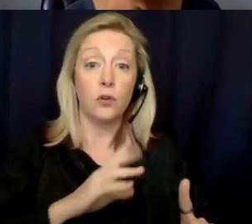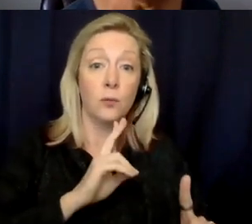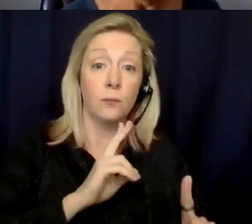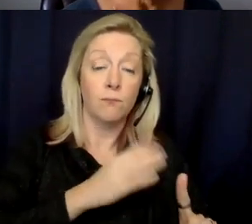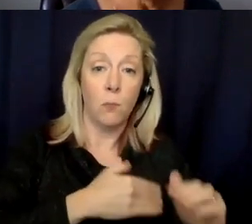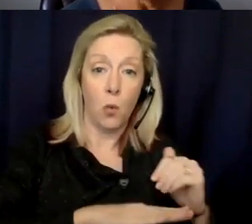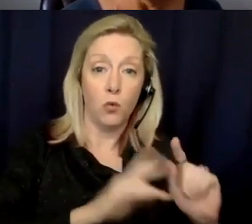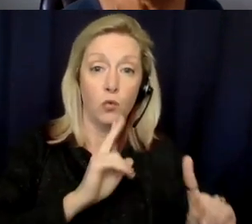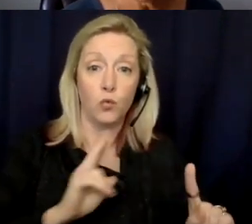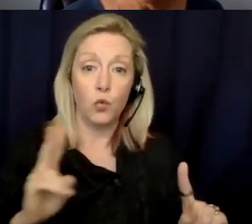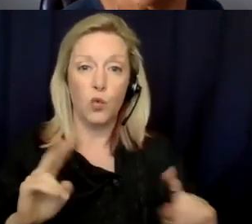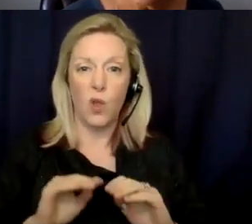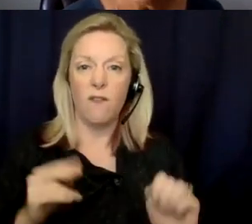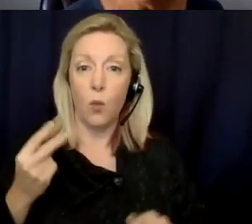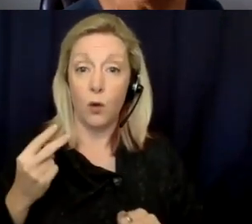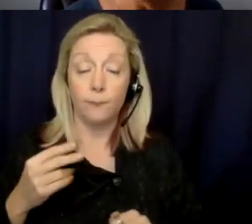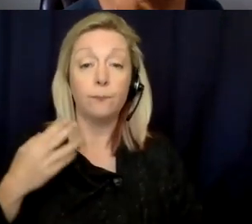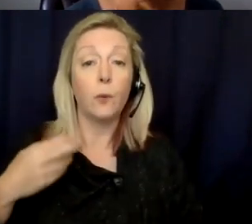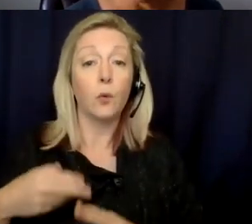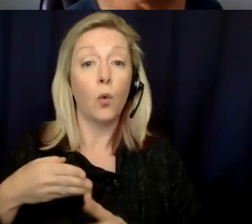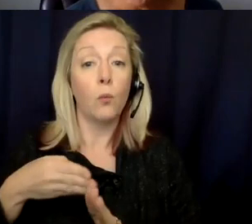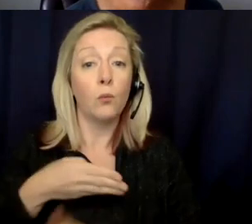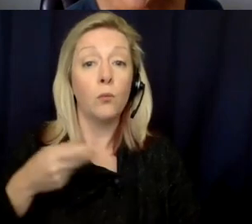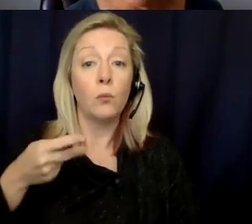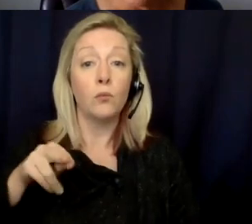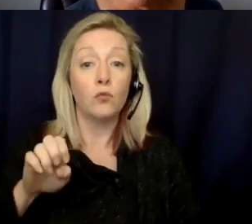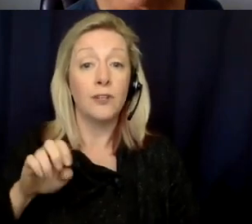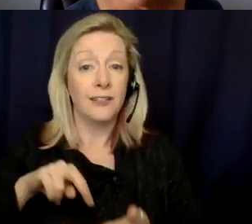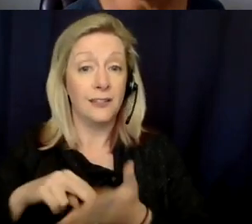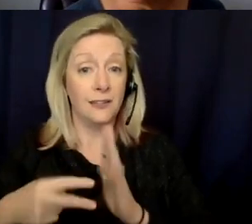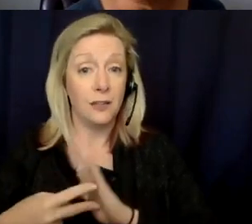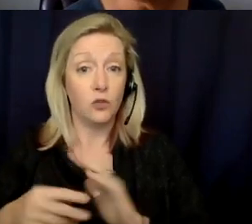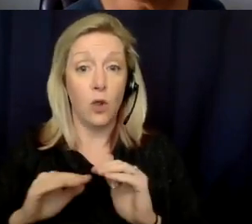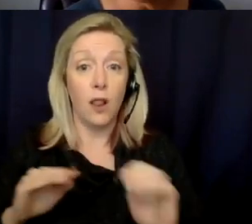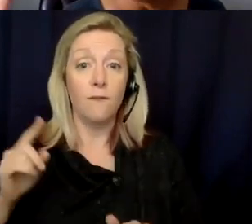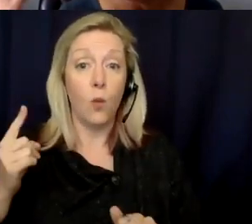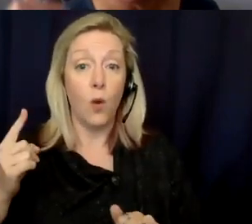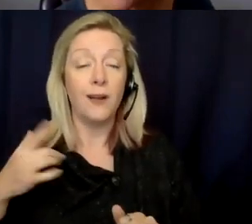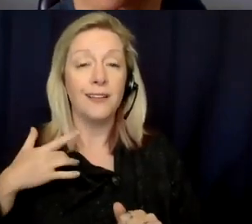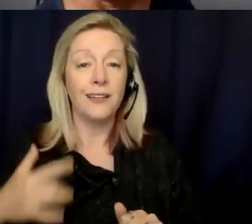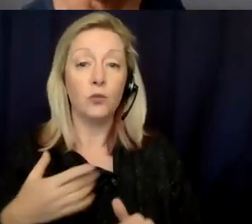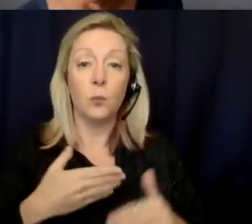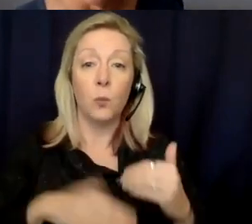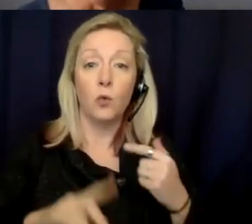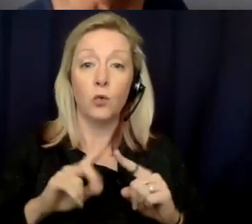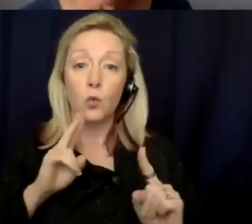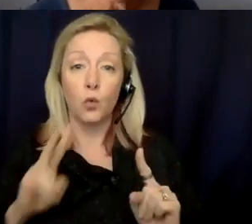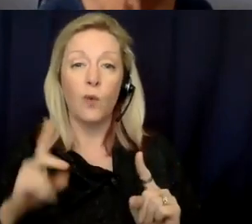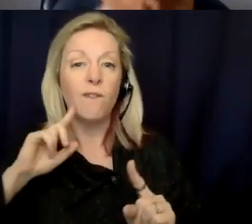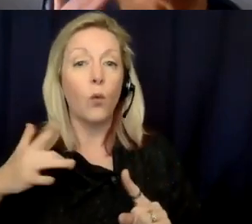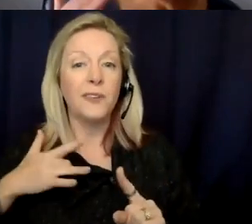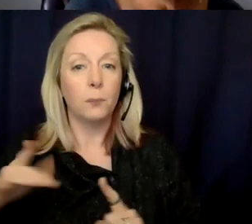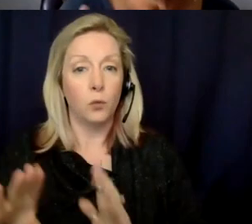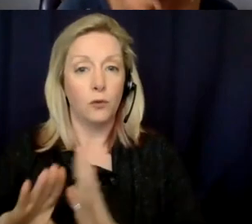Okay. So this pre-intentional level 1, it typically, in typical